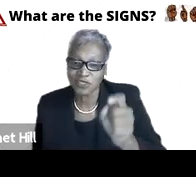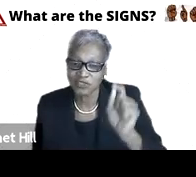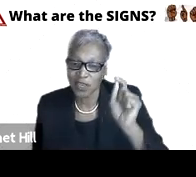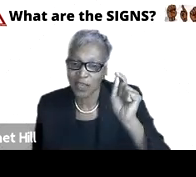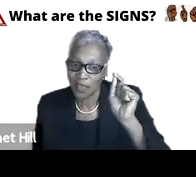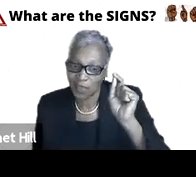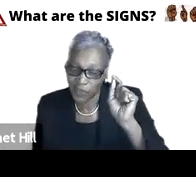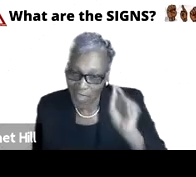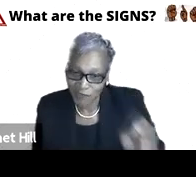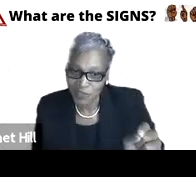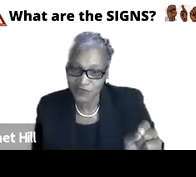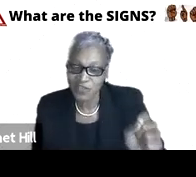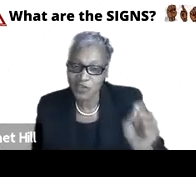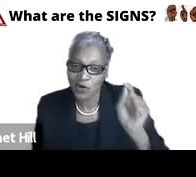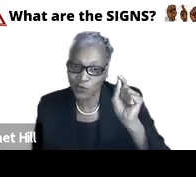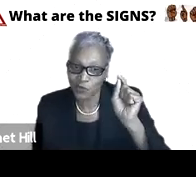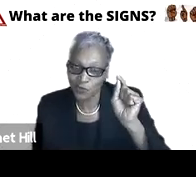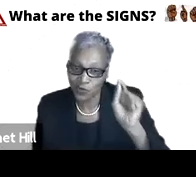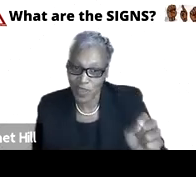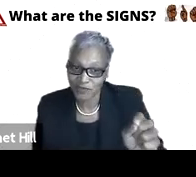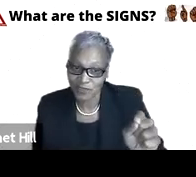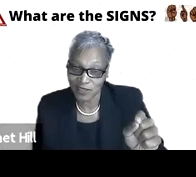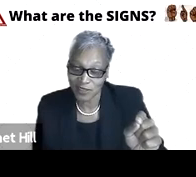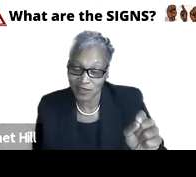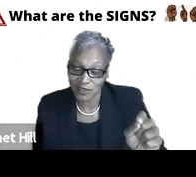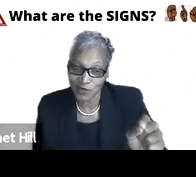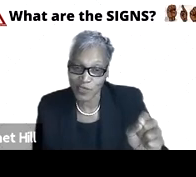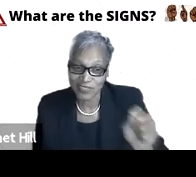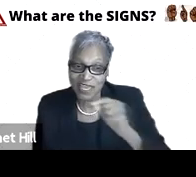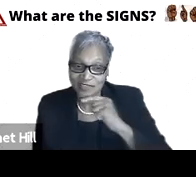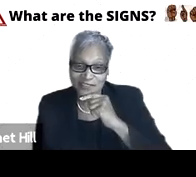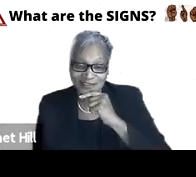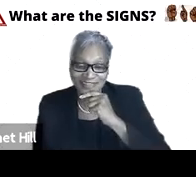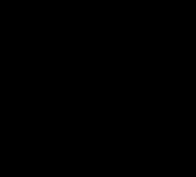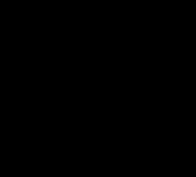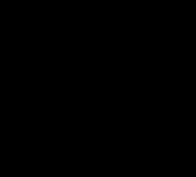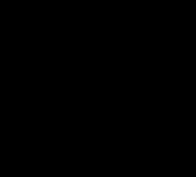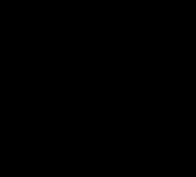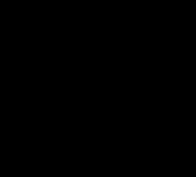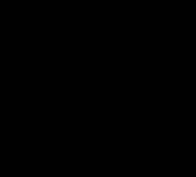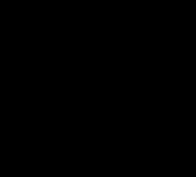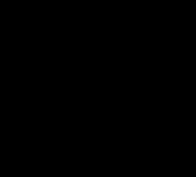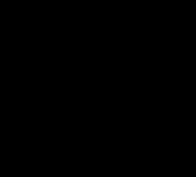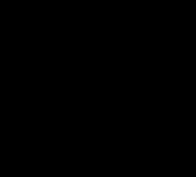questions because after this video, we're gonna have a quick test.